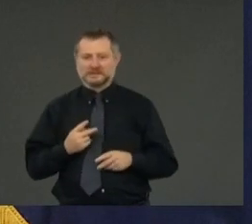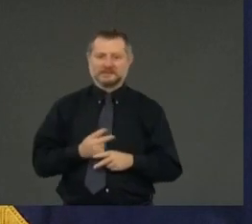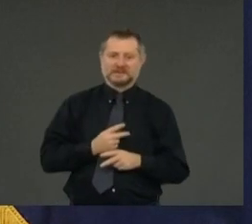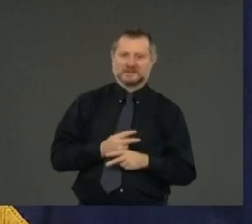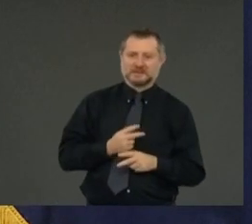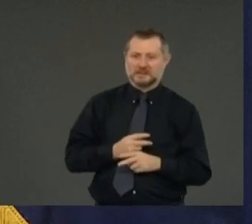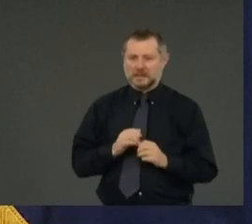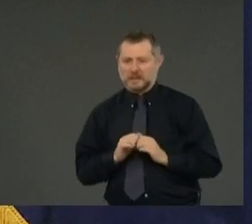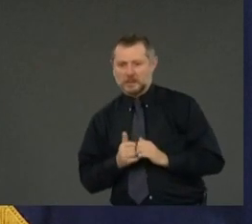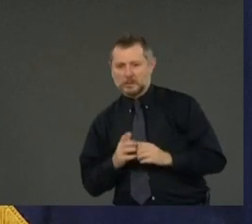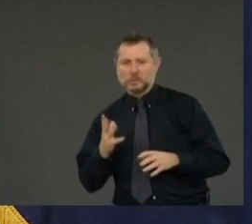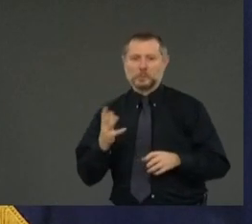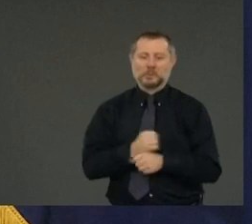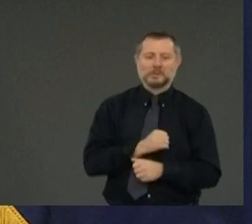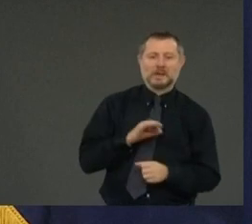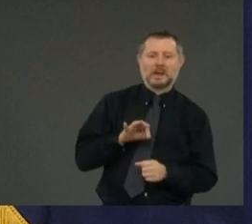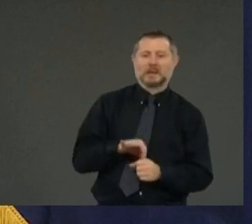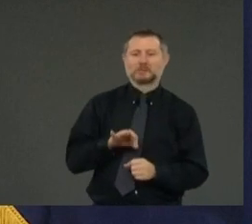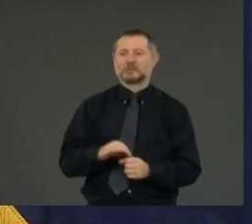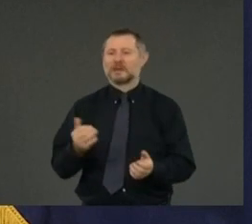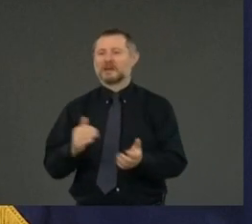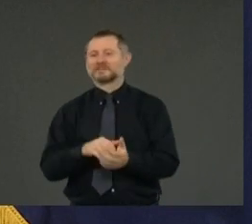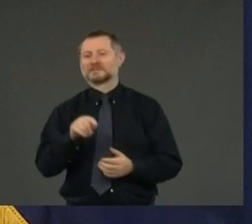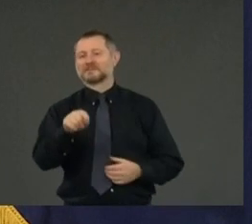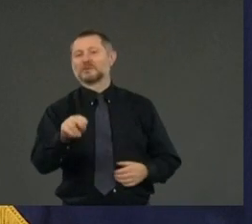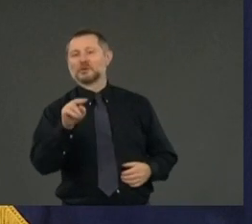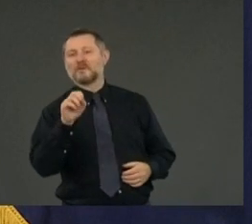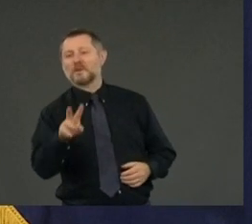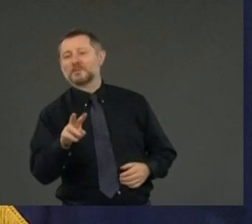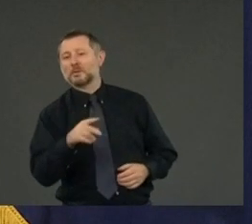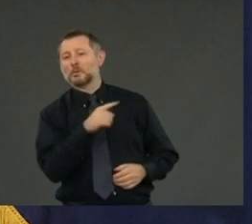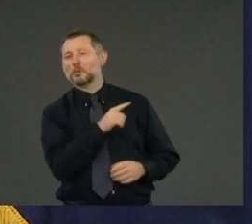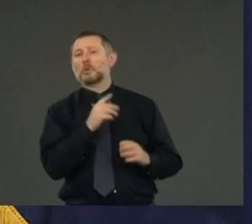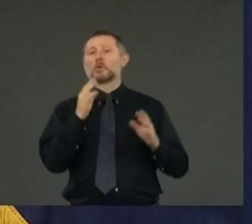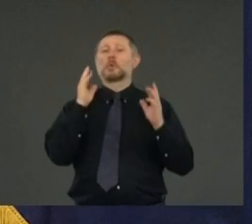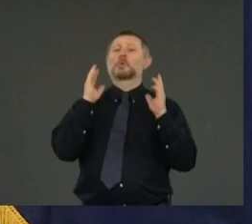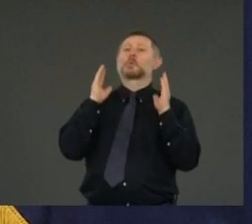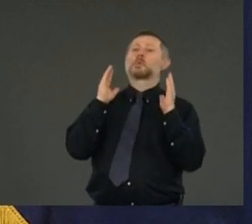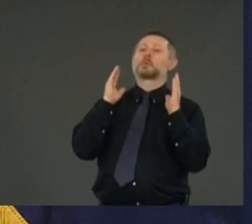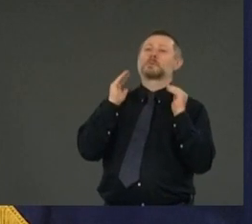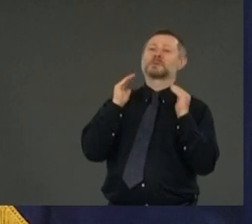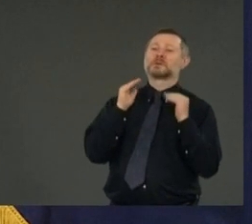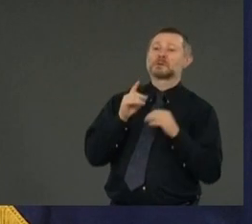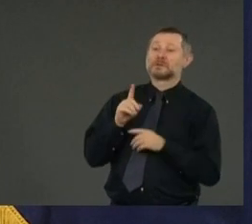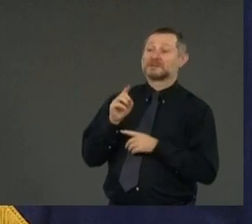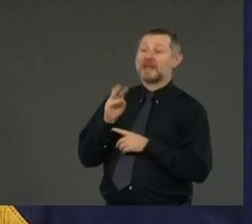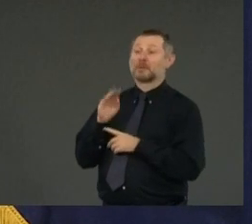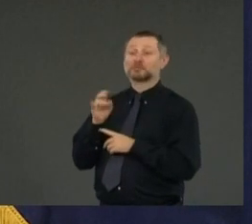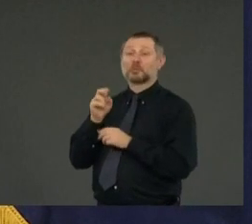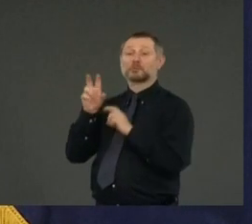believe that their re-election hopes are proportionate to the increase in the Dow Jones.